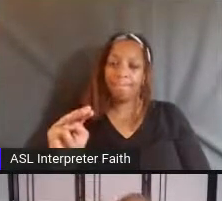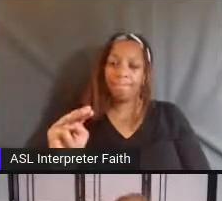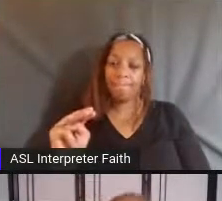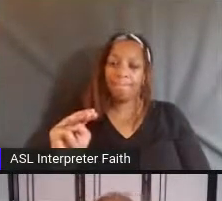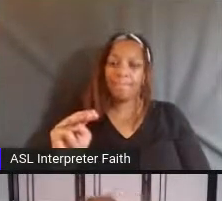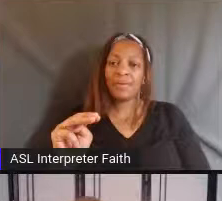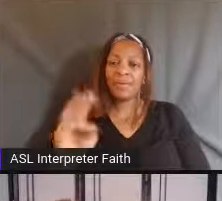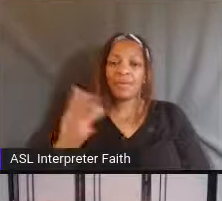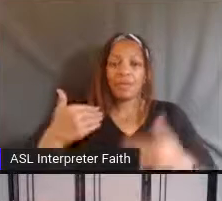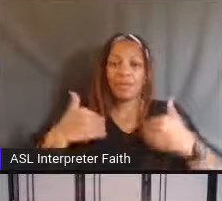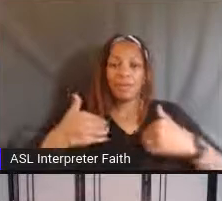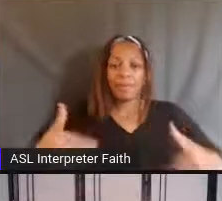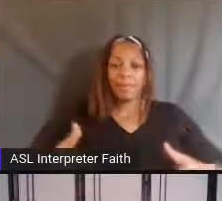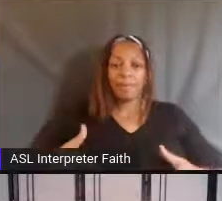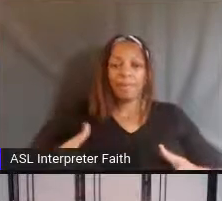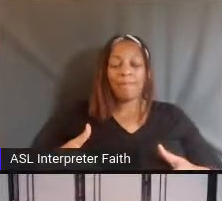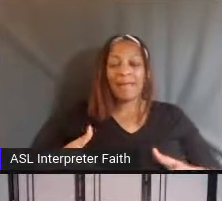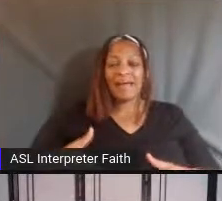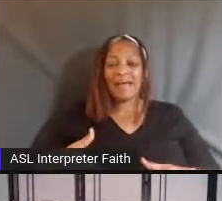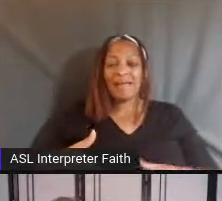body shaming,